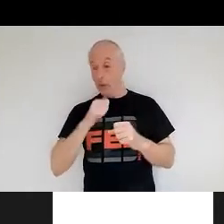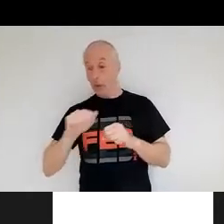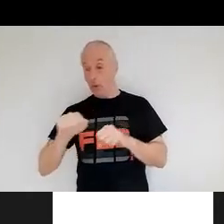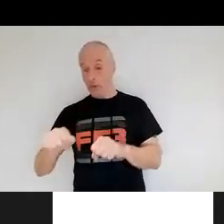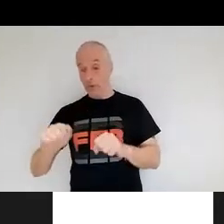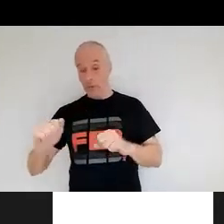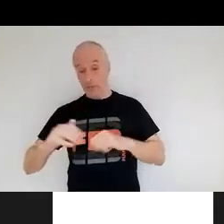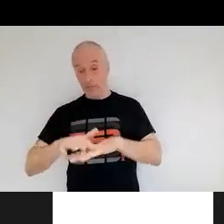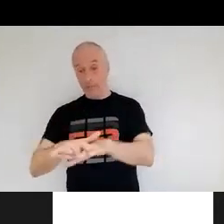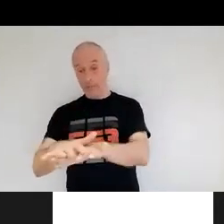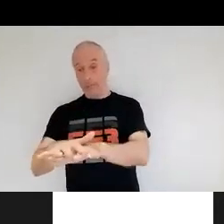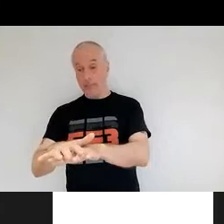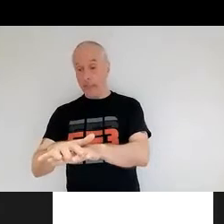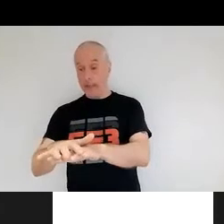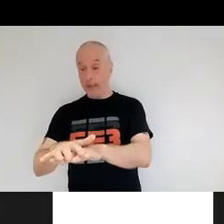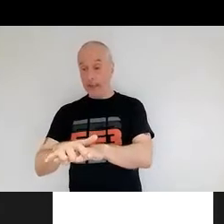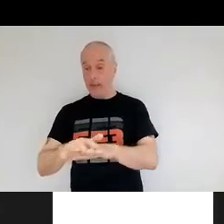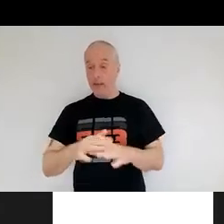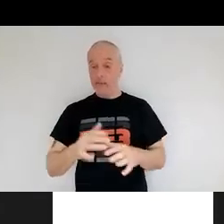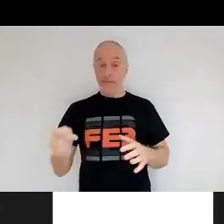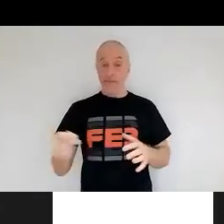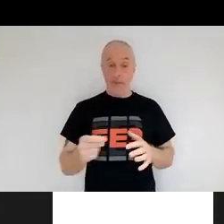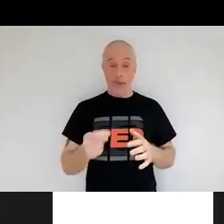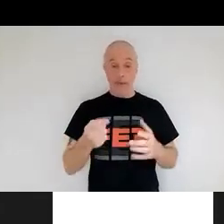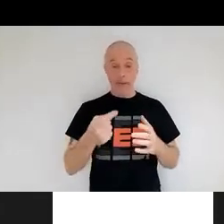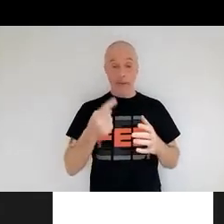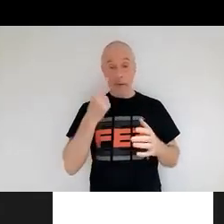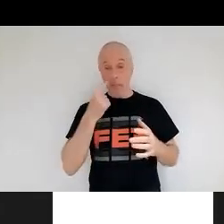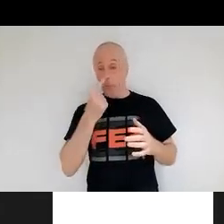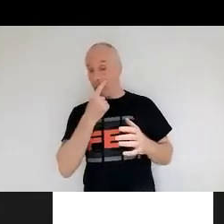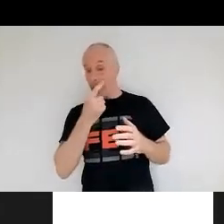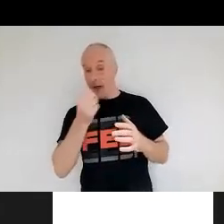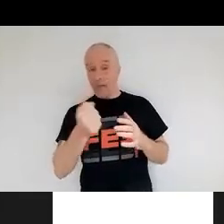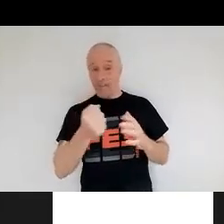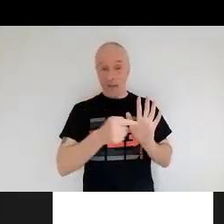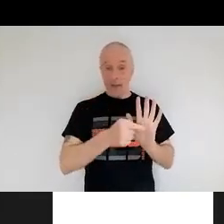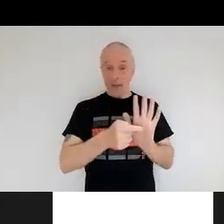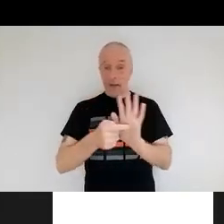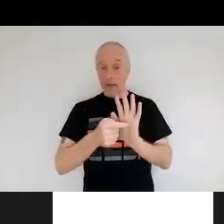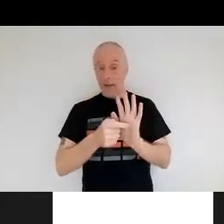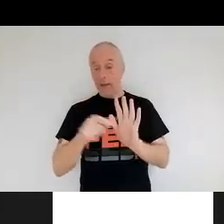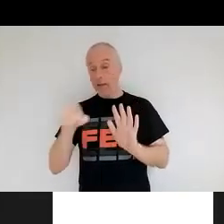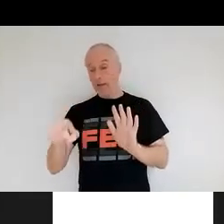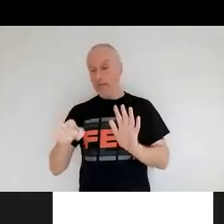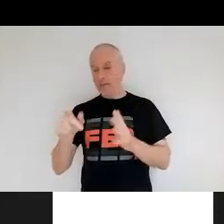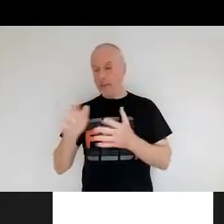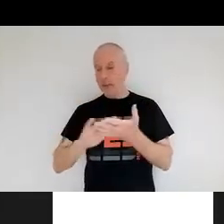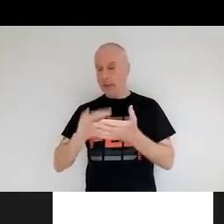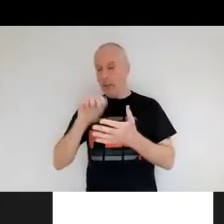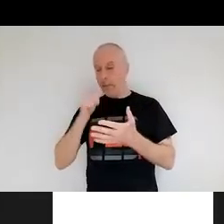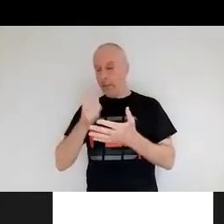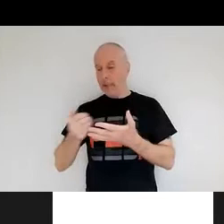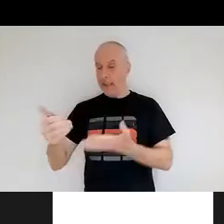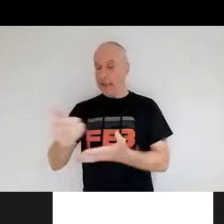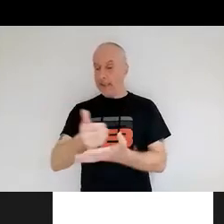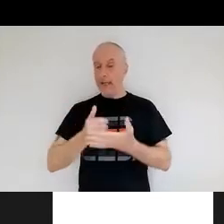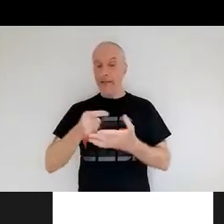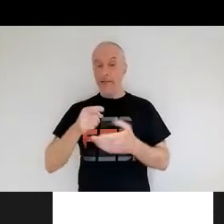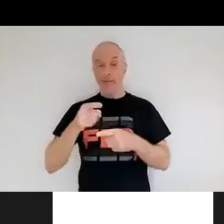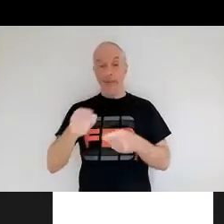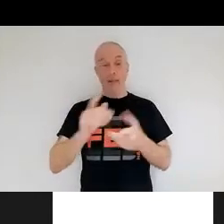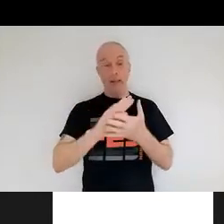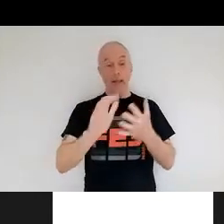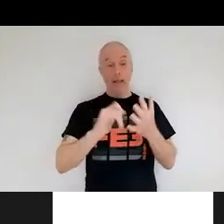at a very broad level, then it will provide the safety assurance that's needed by the HSE to then